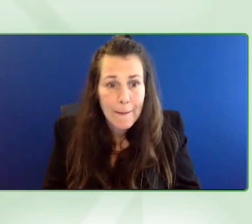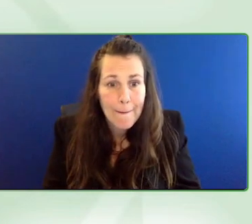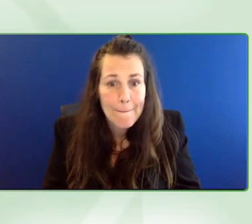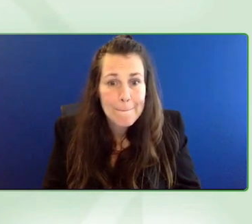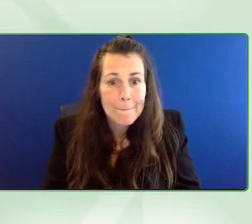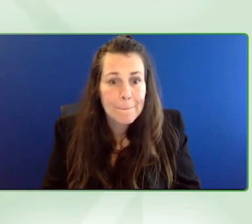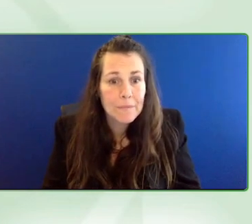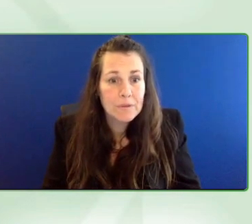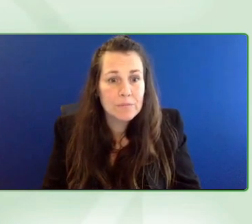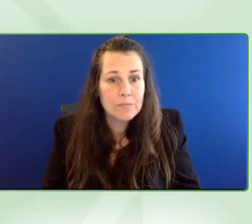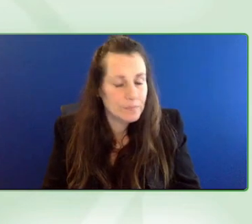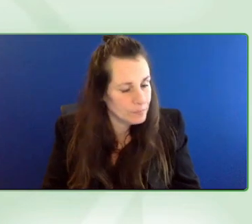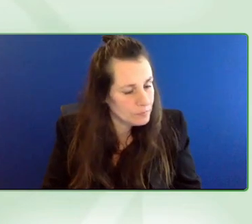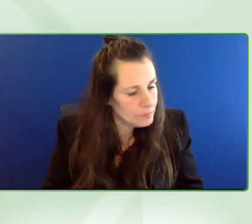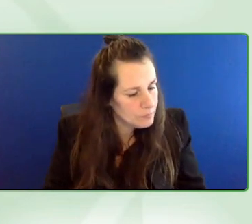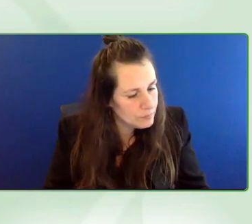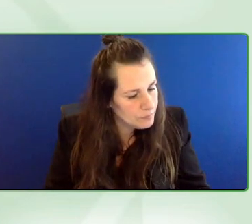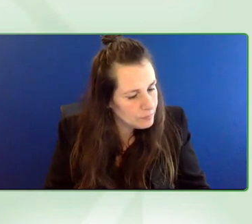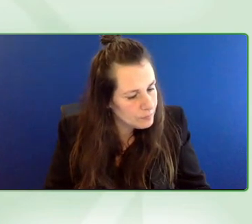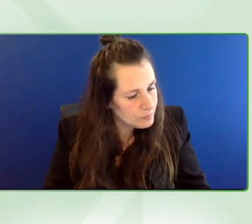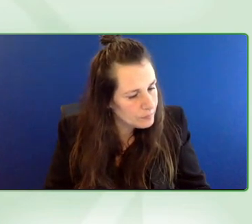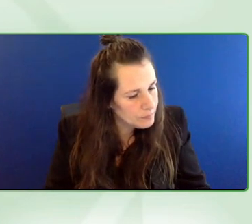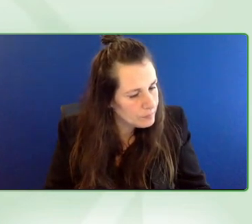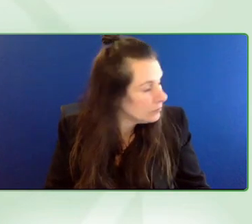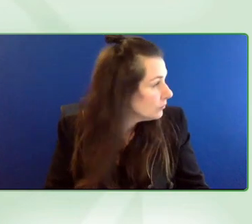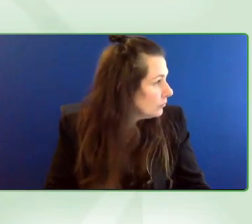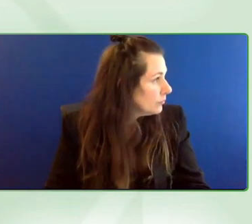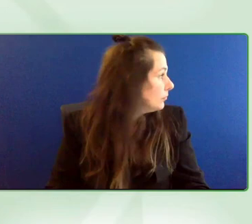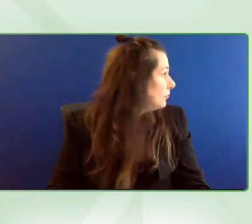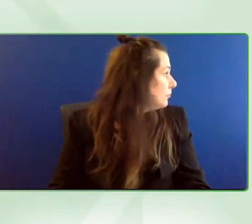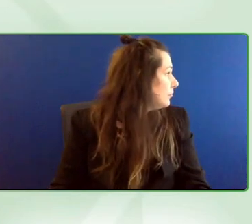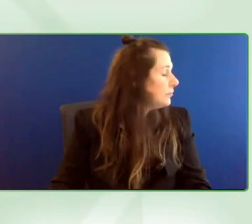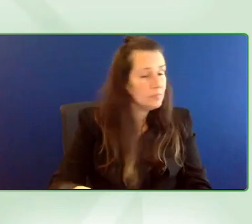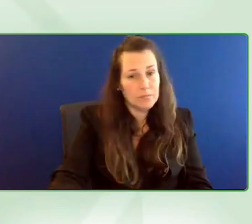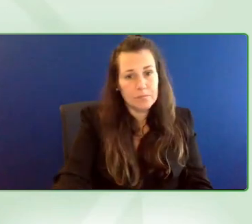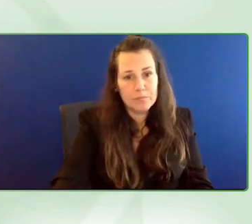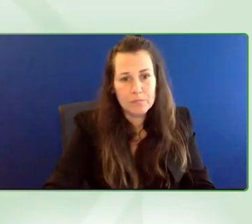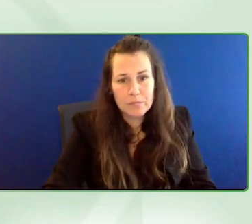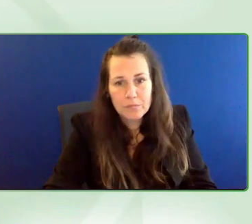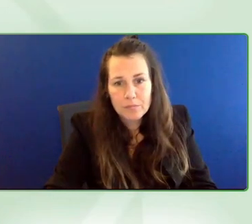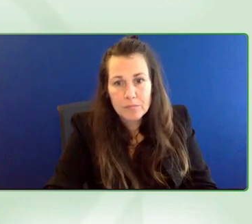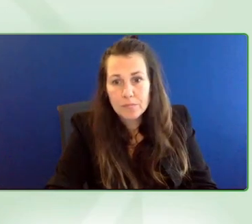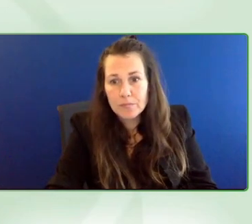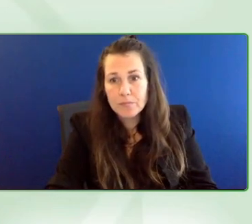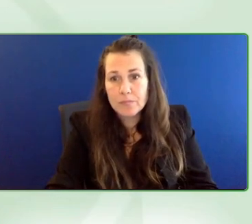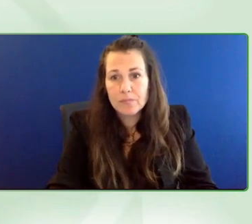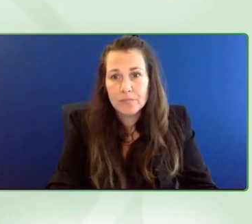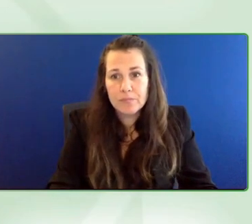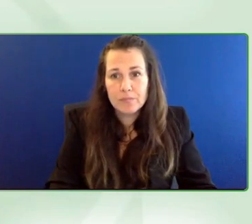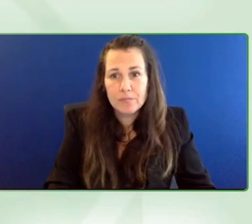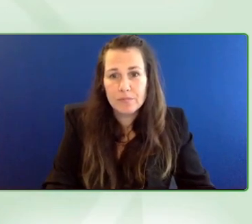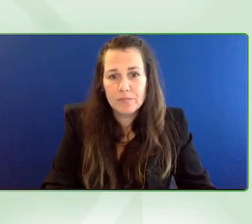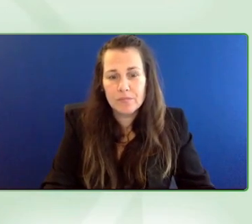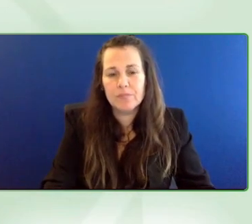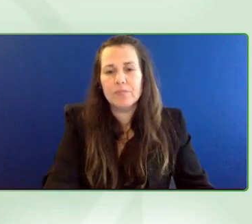silly mustache wearing a blue blazer and a white shirt. And with me today is the wonderful